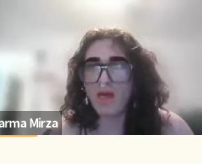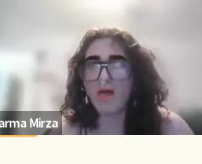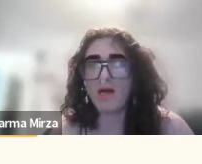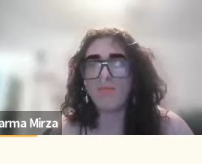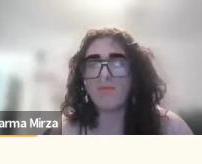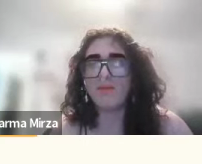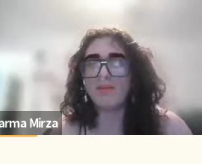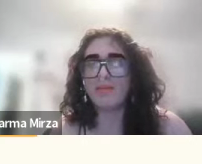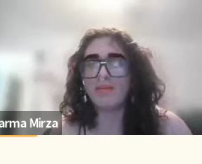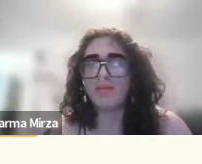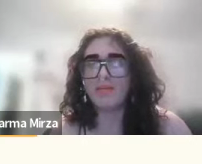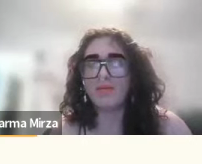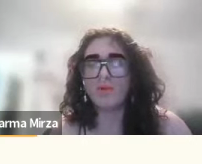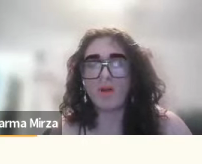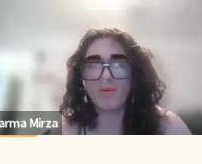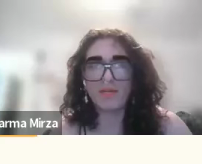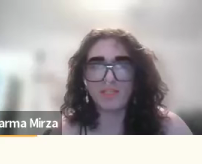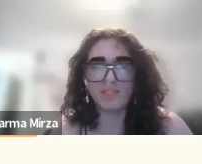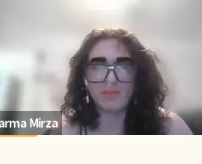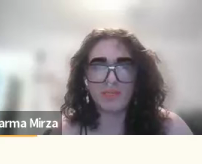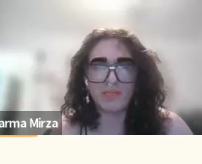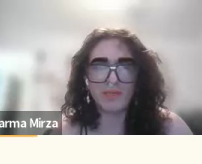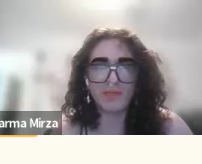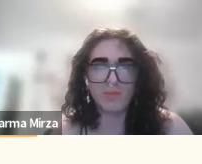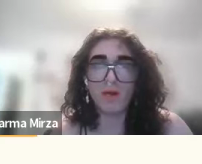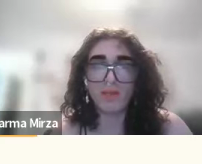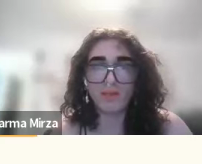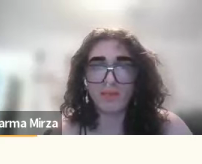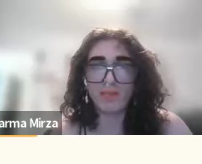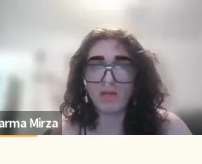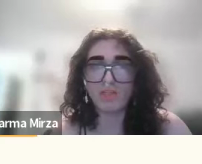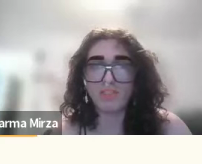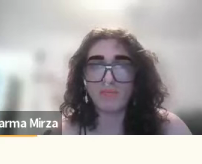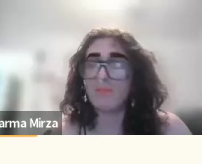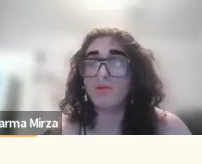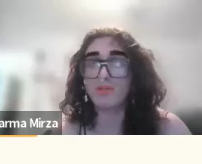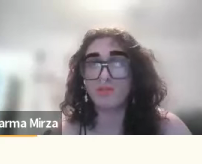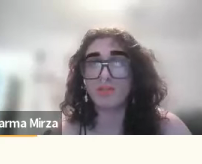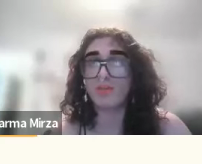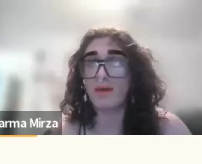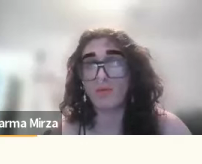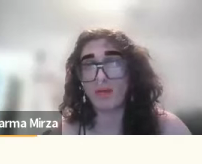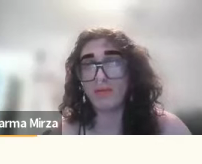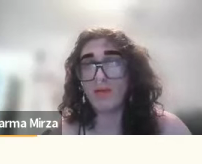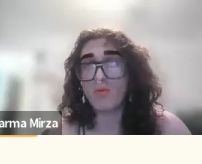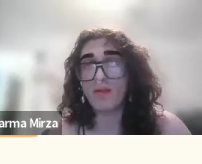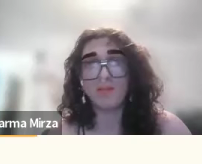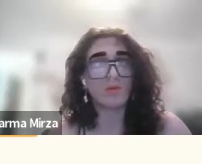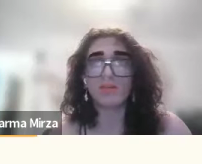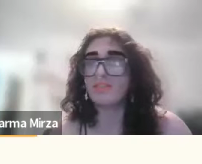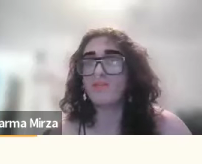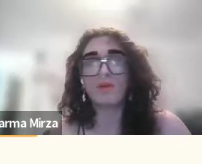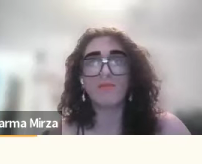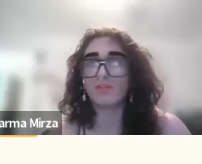mind, the role of harm reduction is really, one, it acknowledges that people are going to use drugs no matter what,